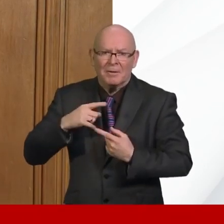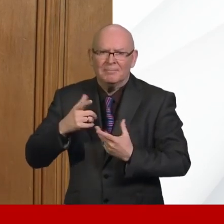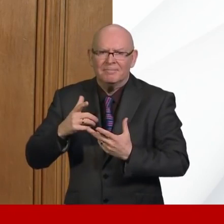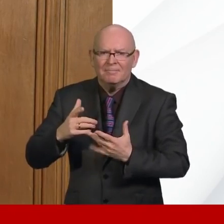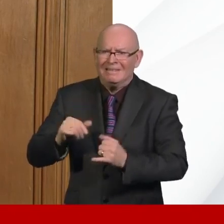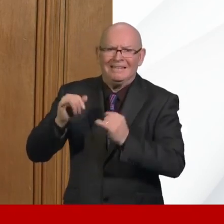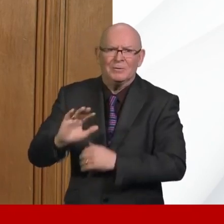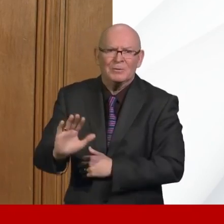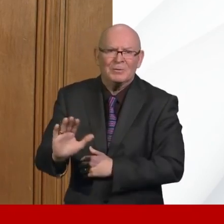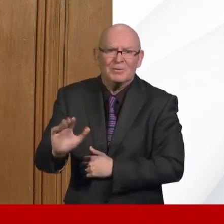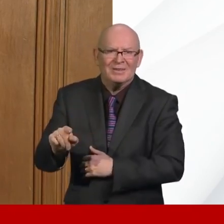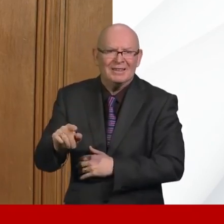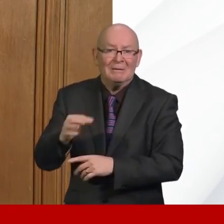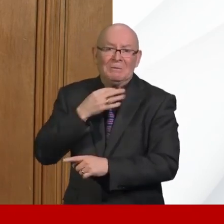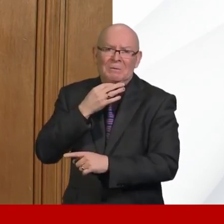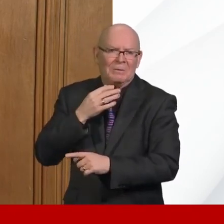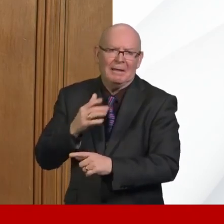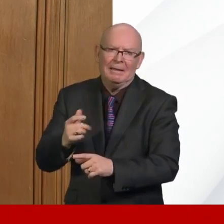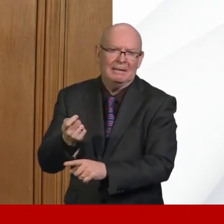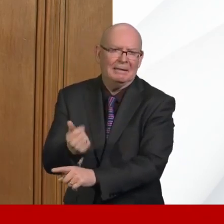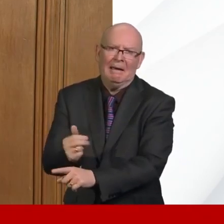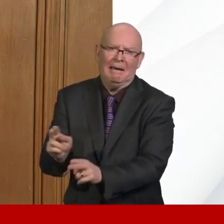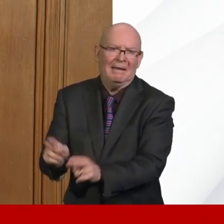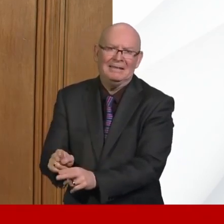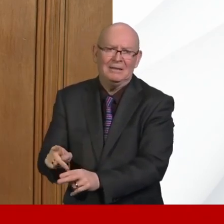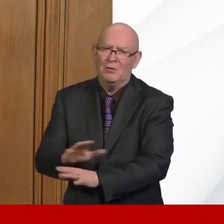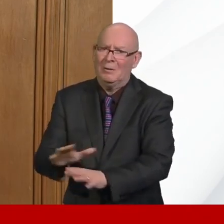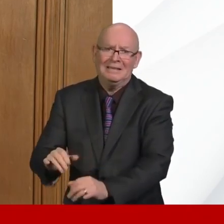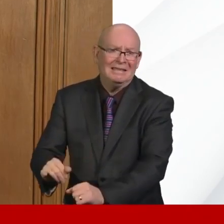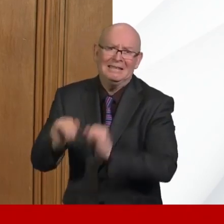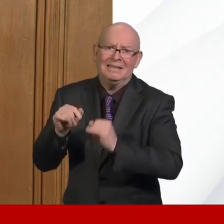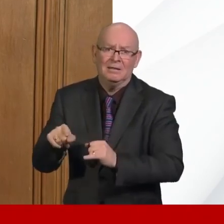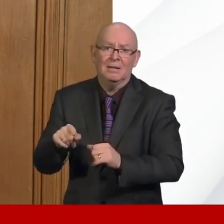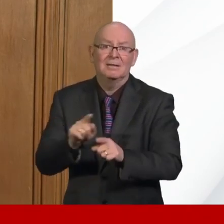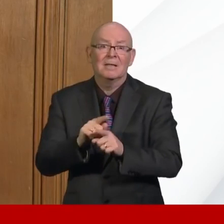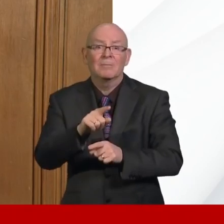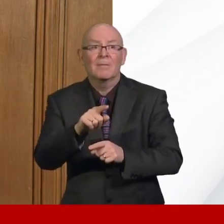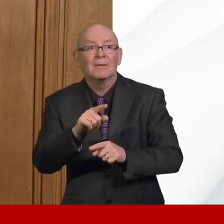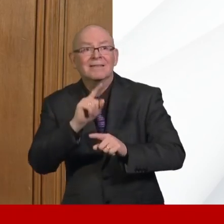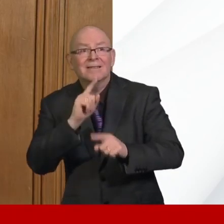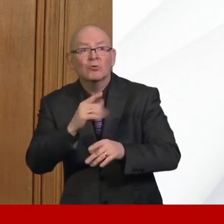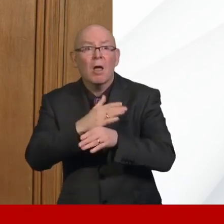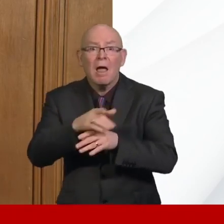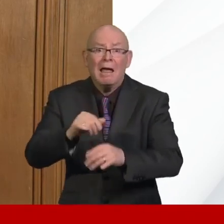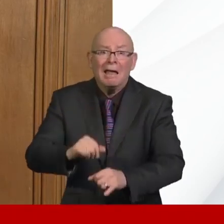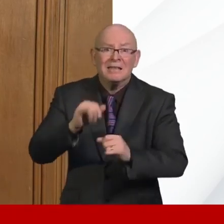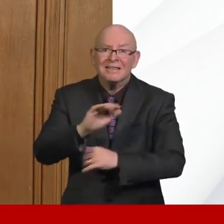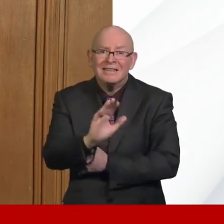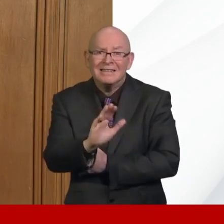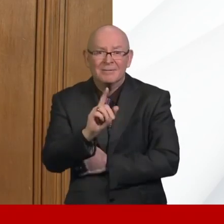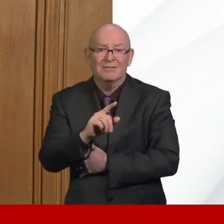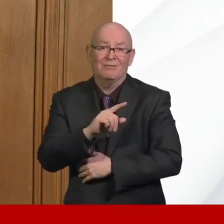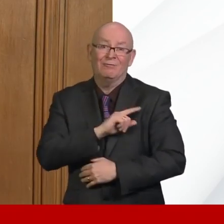those people who might get the much more serious version and end up in intensive care or on a ventilator. So that's